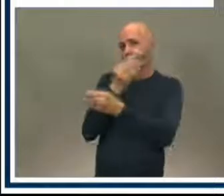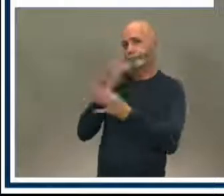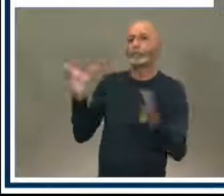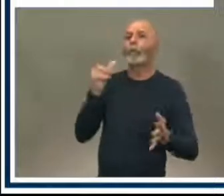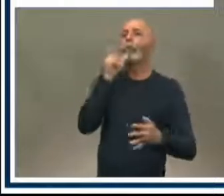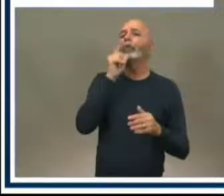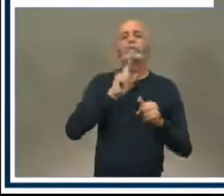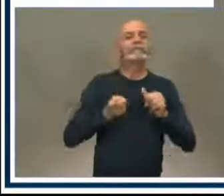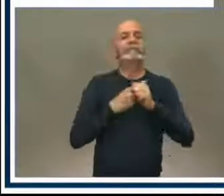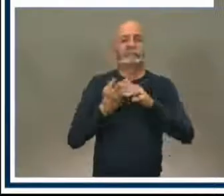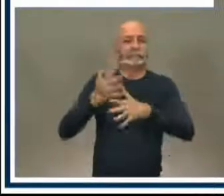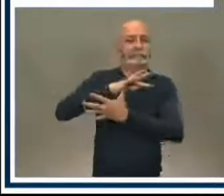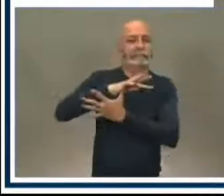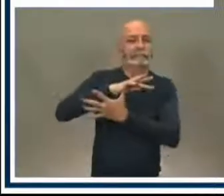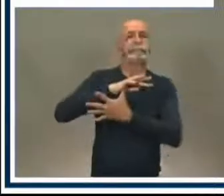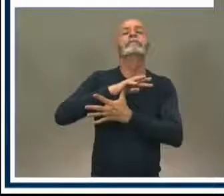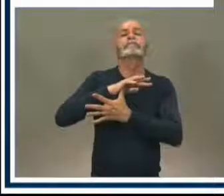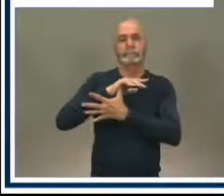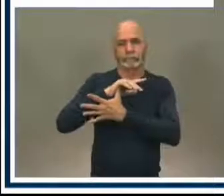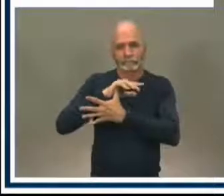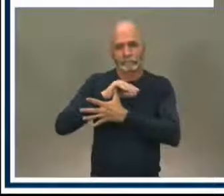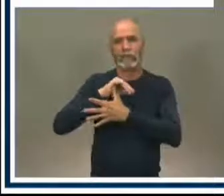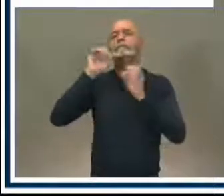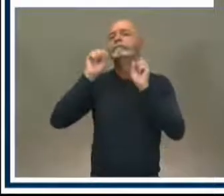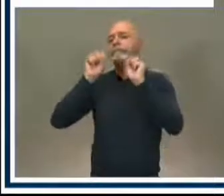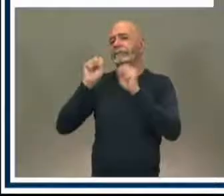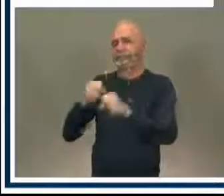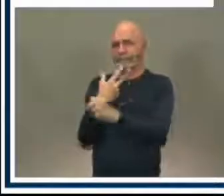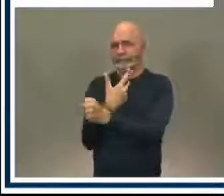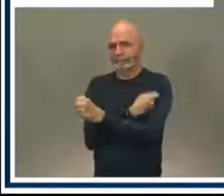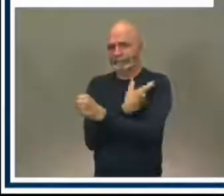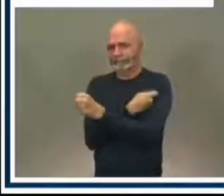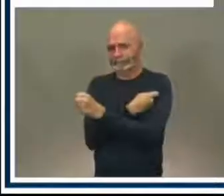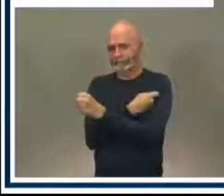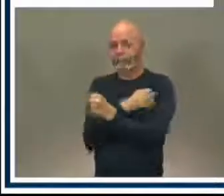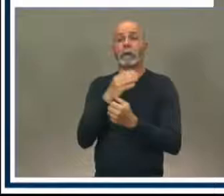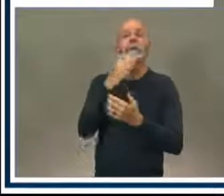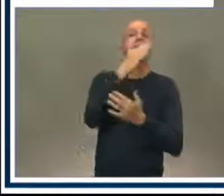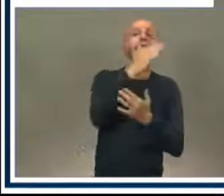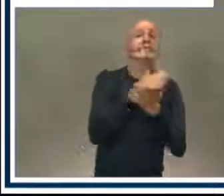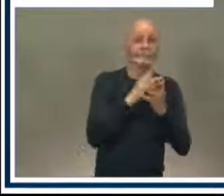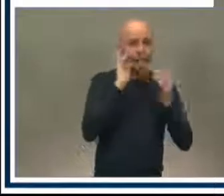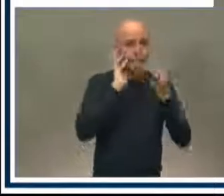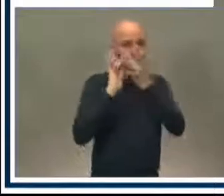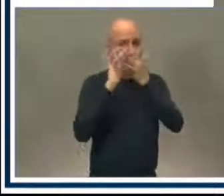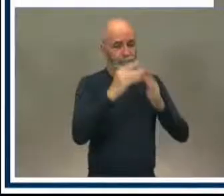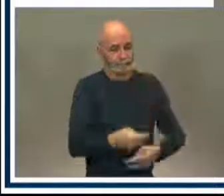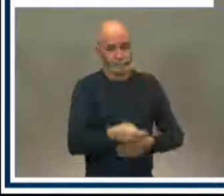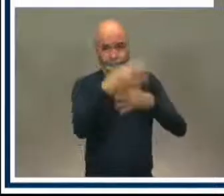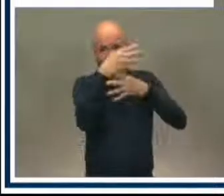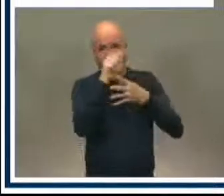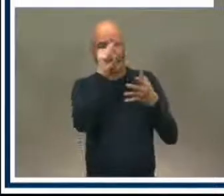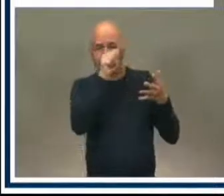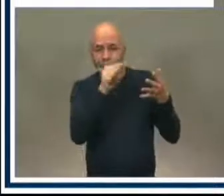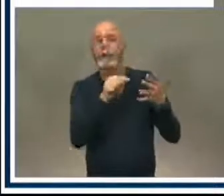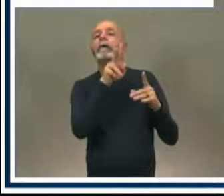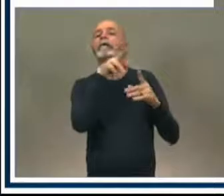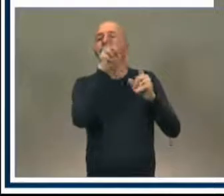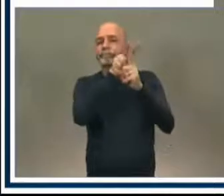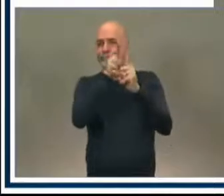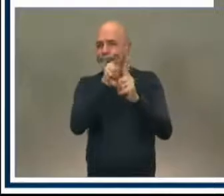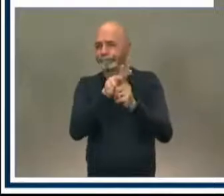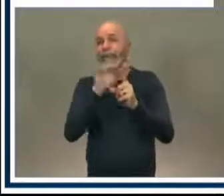eligible. They can then go online and book, but part of what we're doing is making the tweaks in the system. So